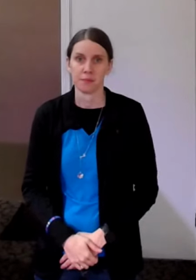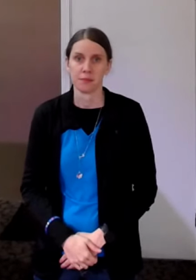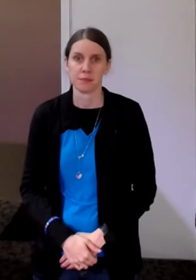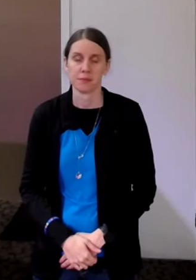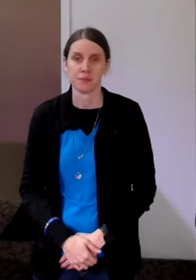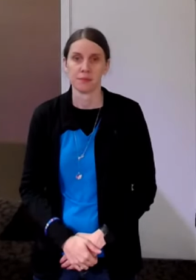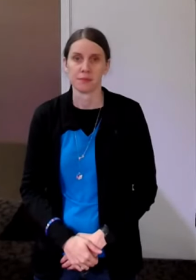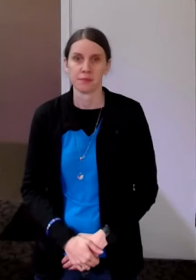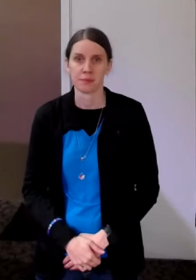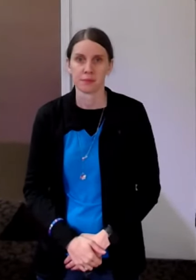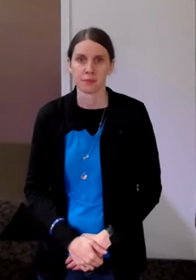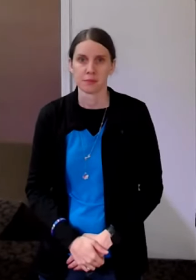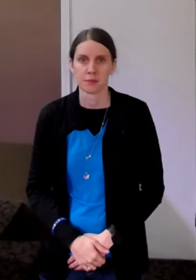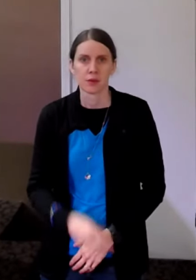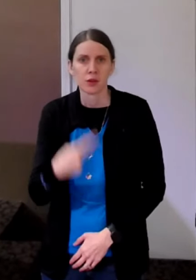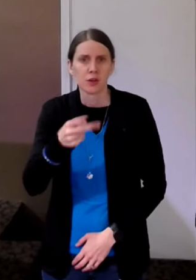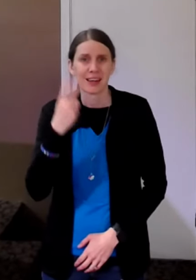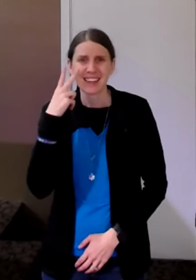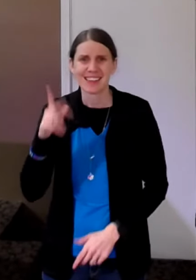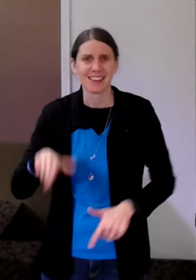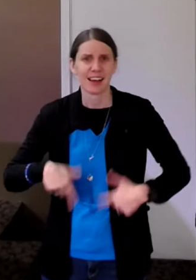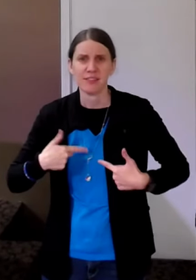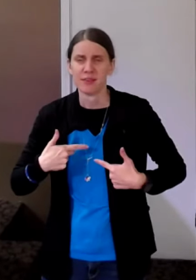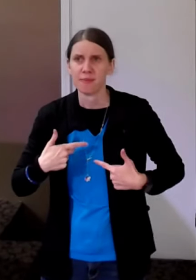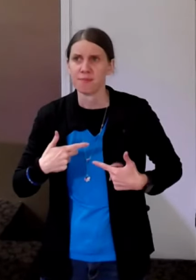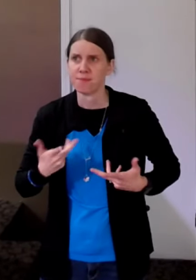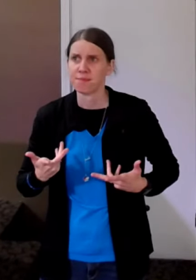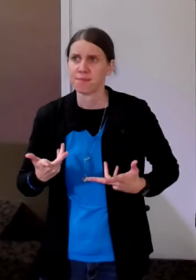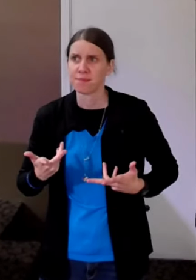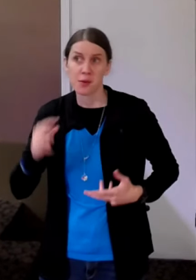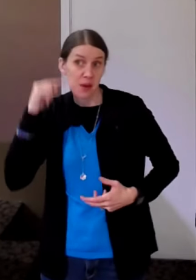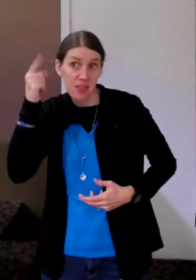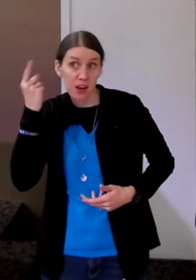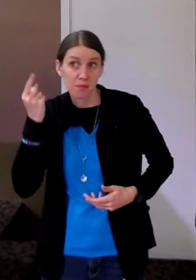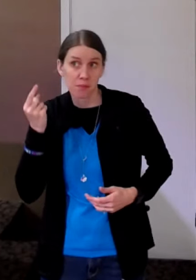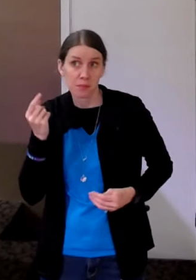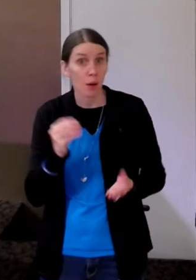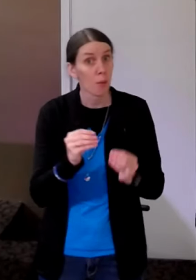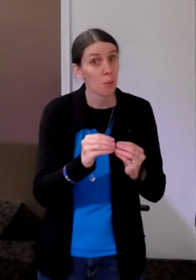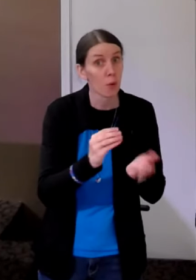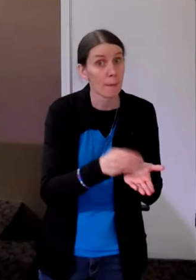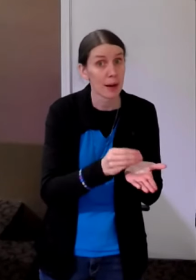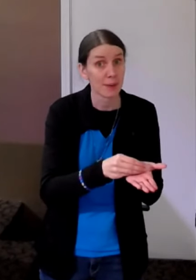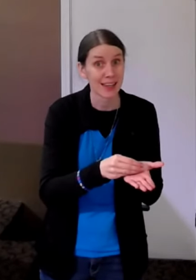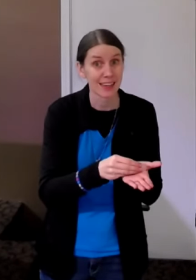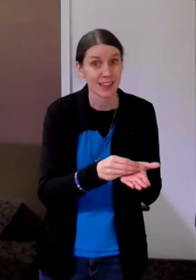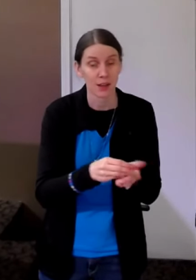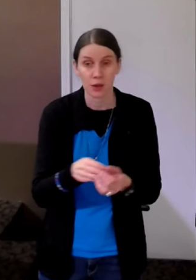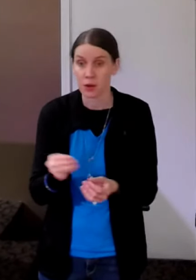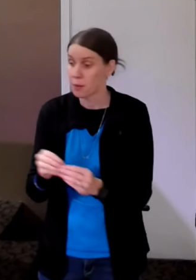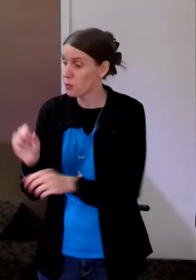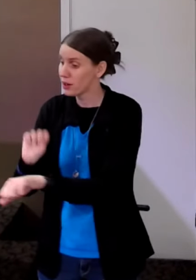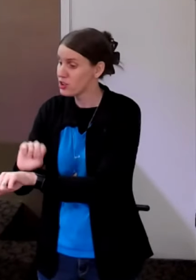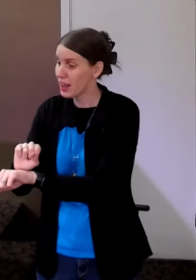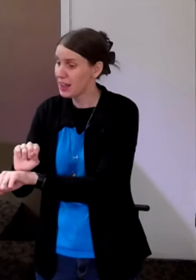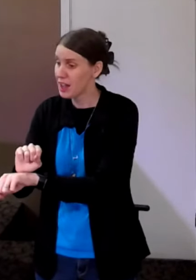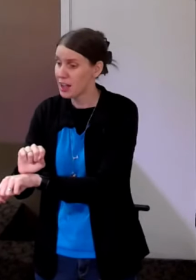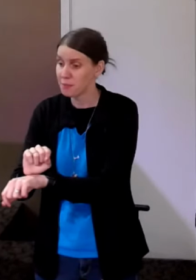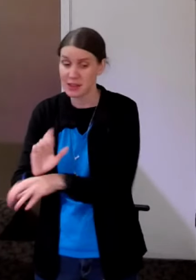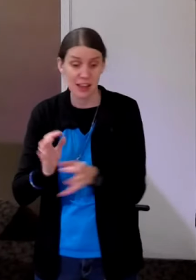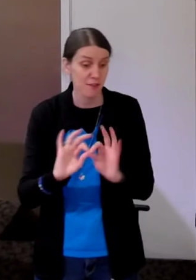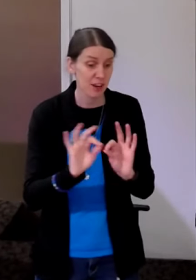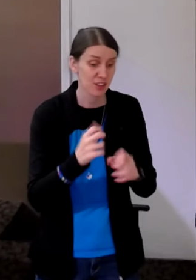We look at life and we think more money, extra overtime, fixing something